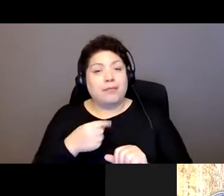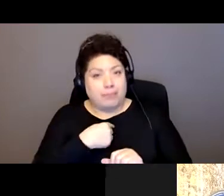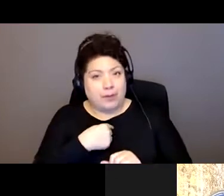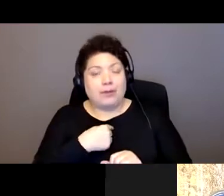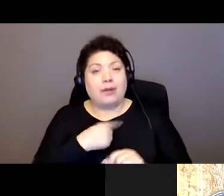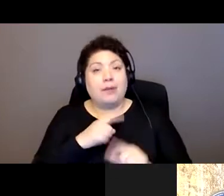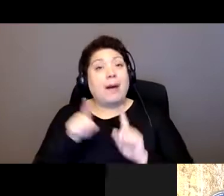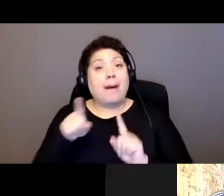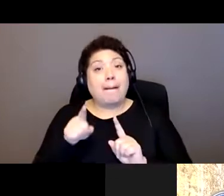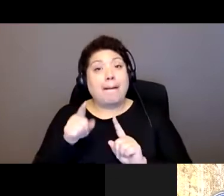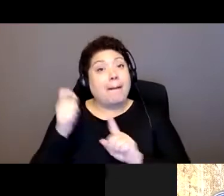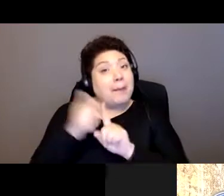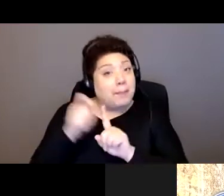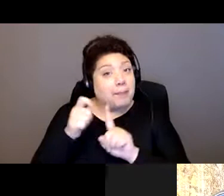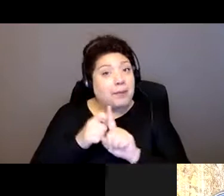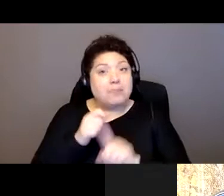on me this time.